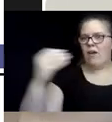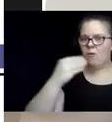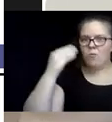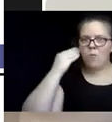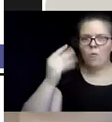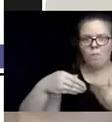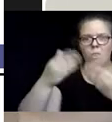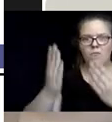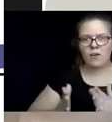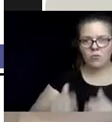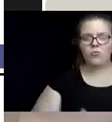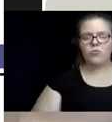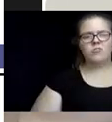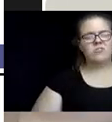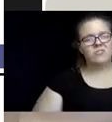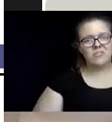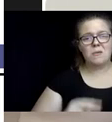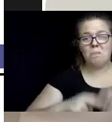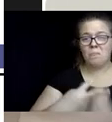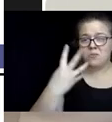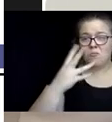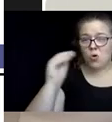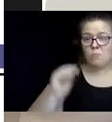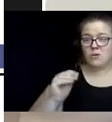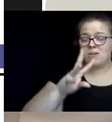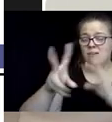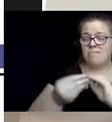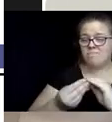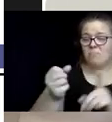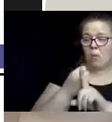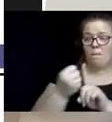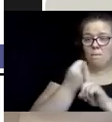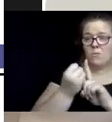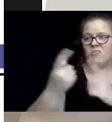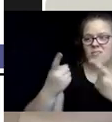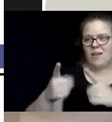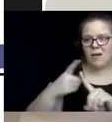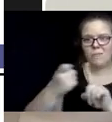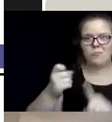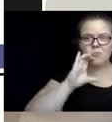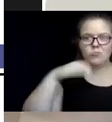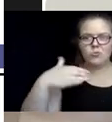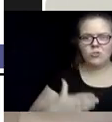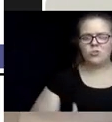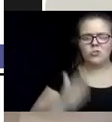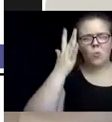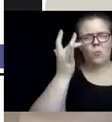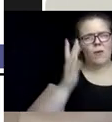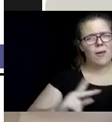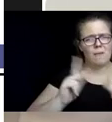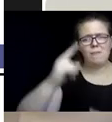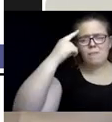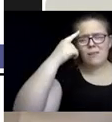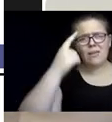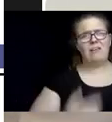only 4% of overall abuse happens at the hands of strangers. Why do people perceive that there's